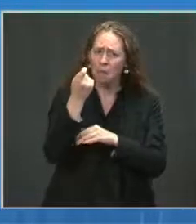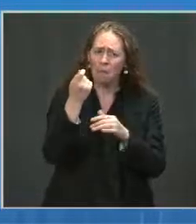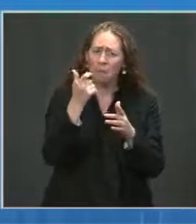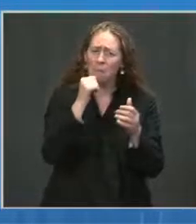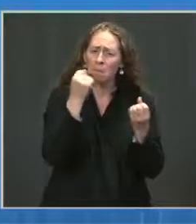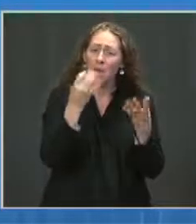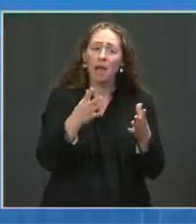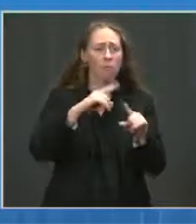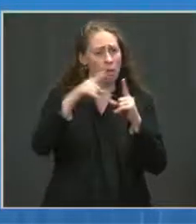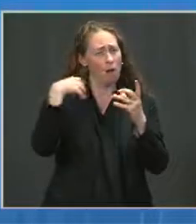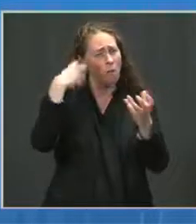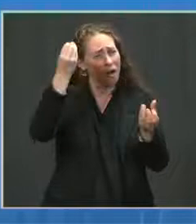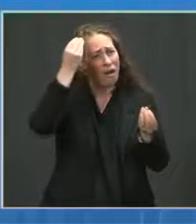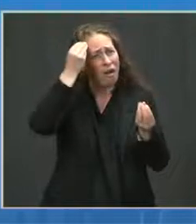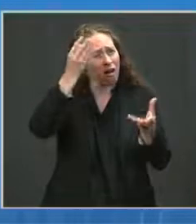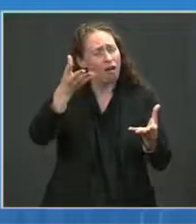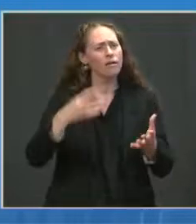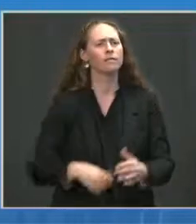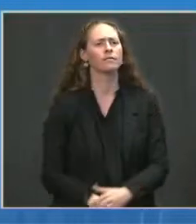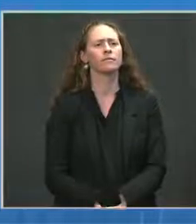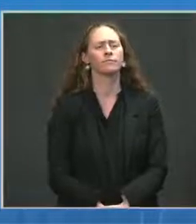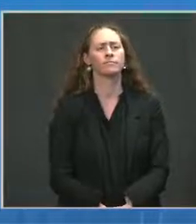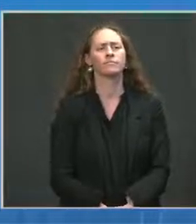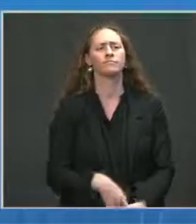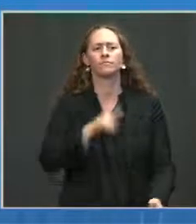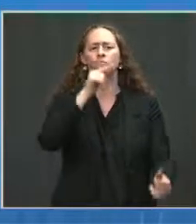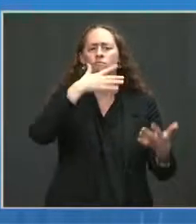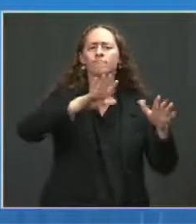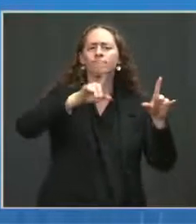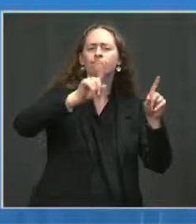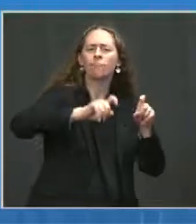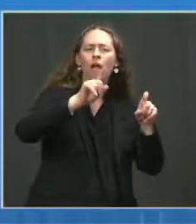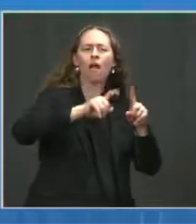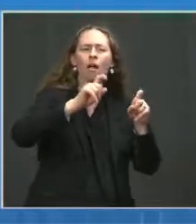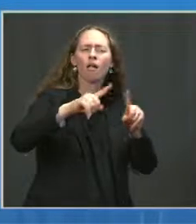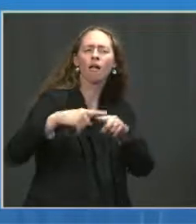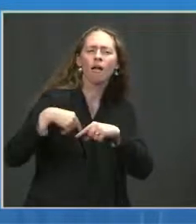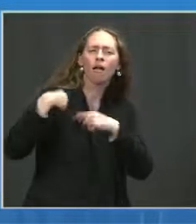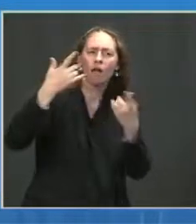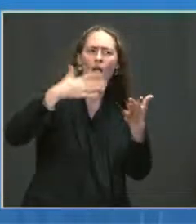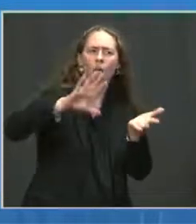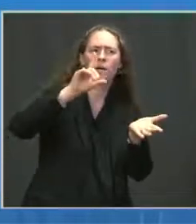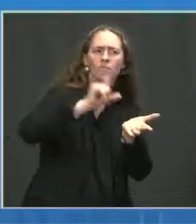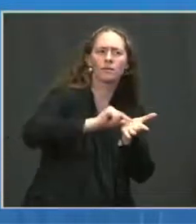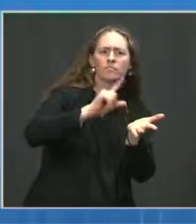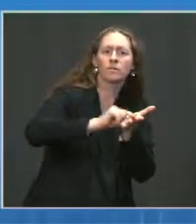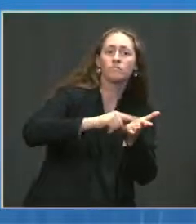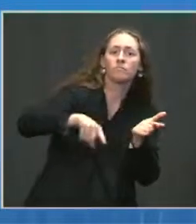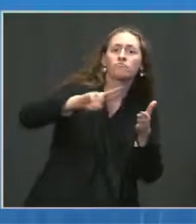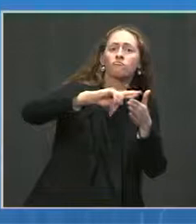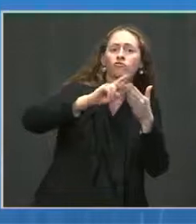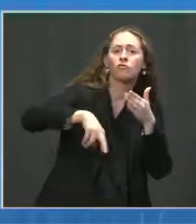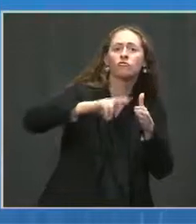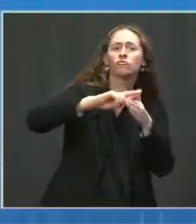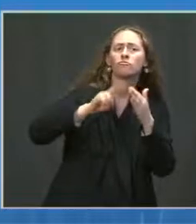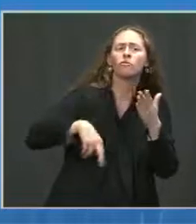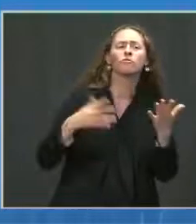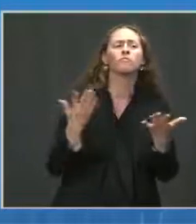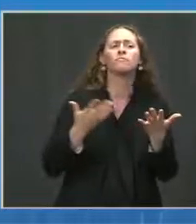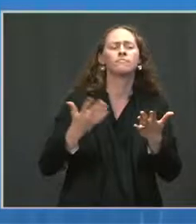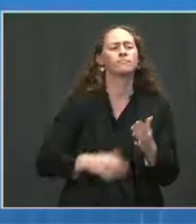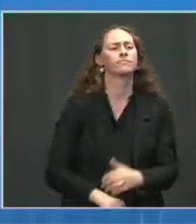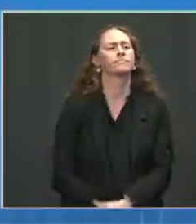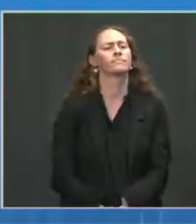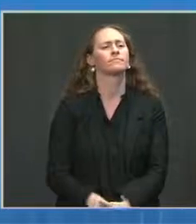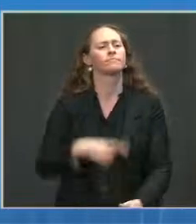the efficacy of the clinical trials that were published by the trials that gave you something like 94 or